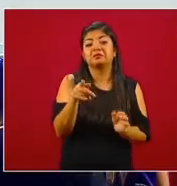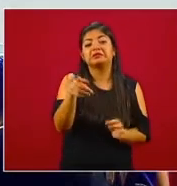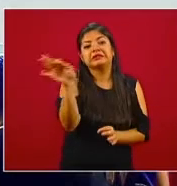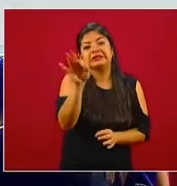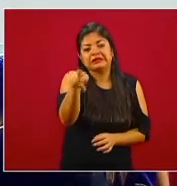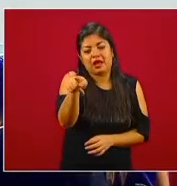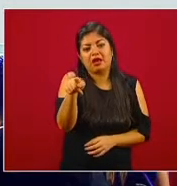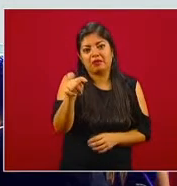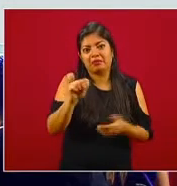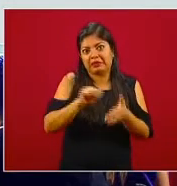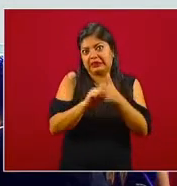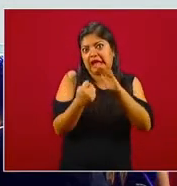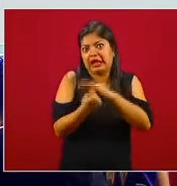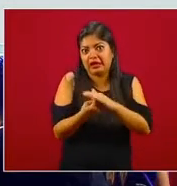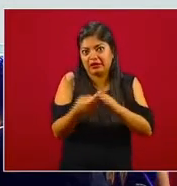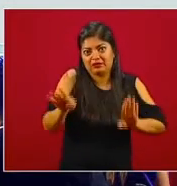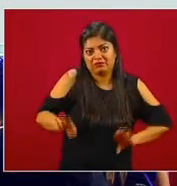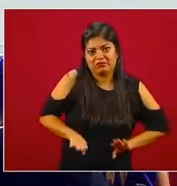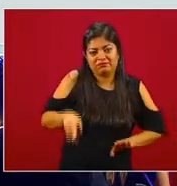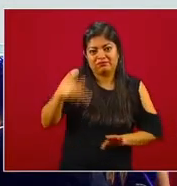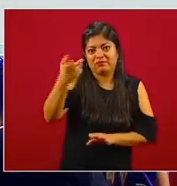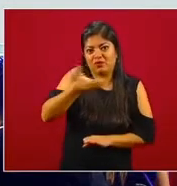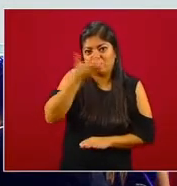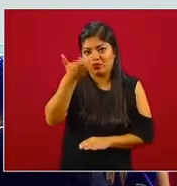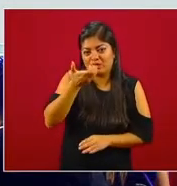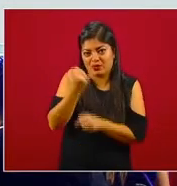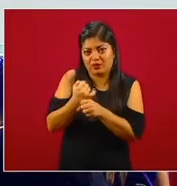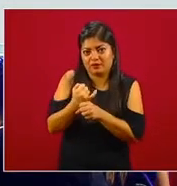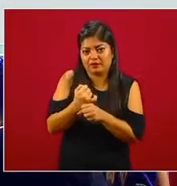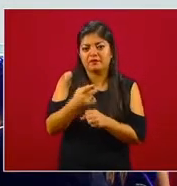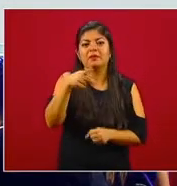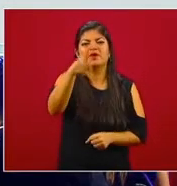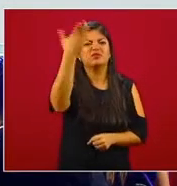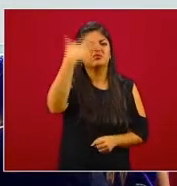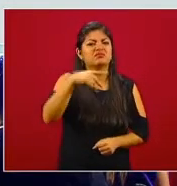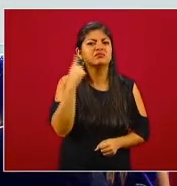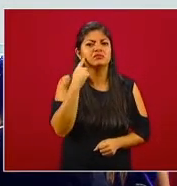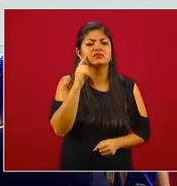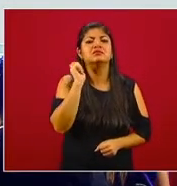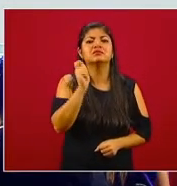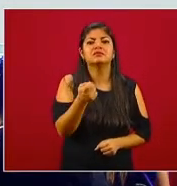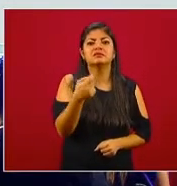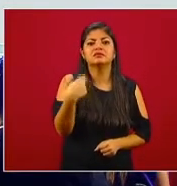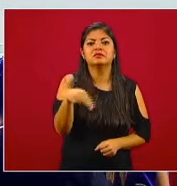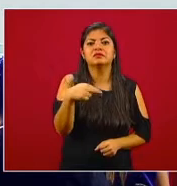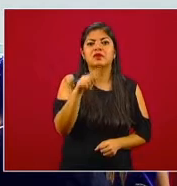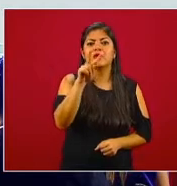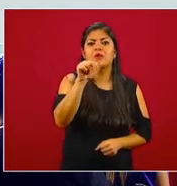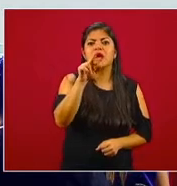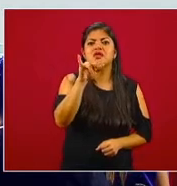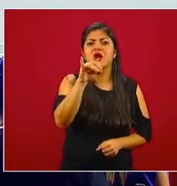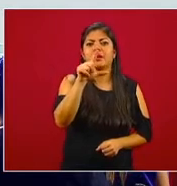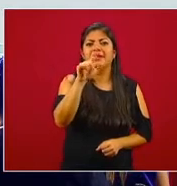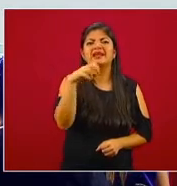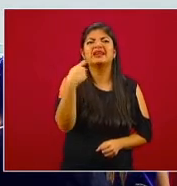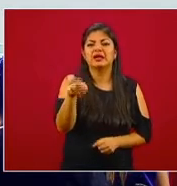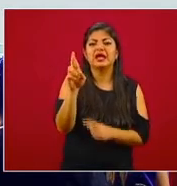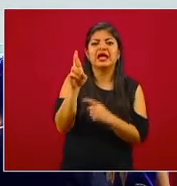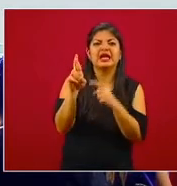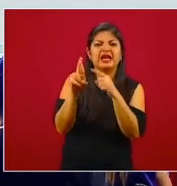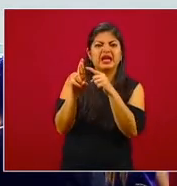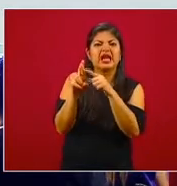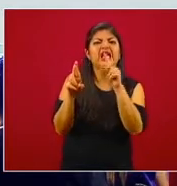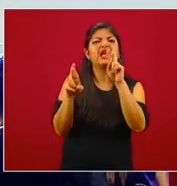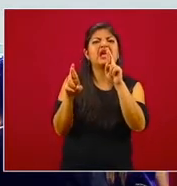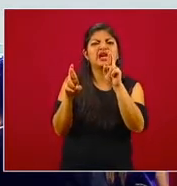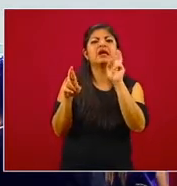good positive pero aquí result. ustedes han oído What can hablar you de see un on the número, graph? It de might una be a little variable bit que se llama technical, R. but you have R heard of es a el number número and a de